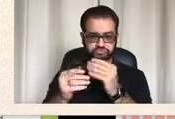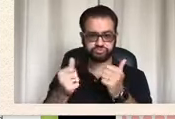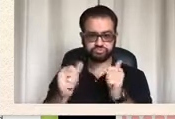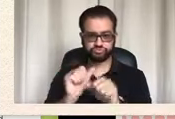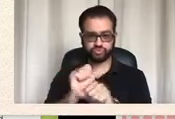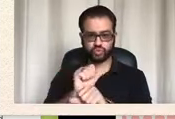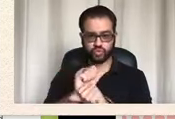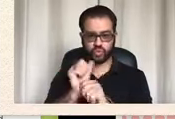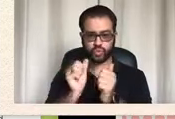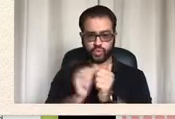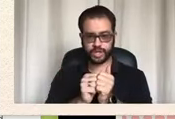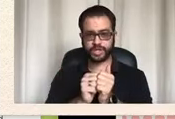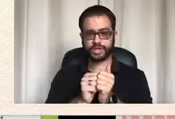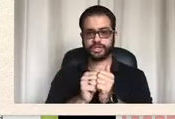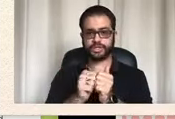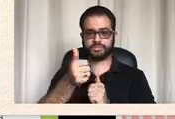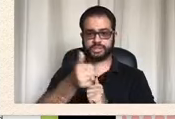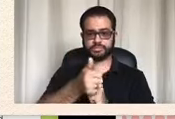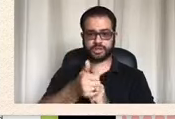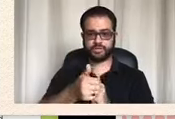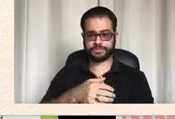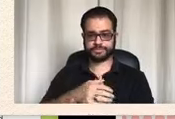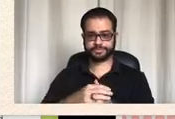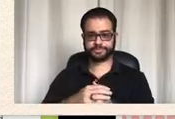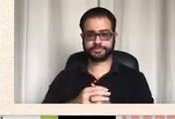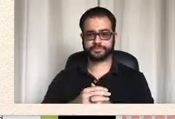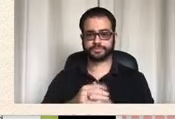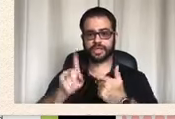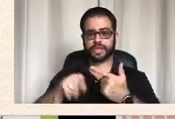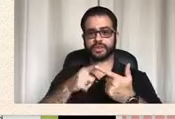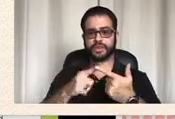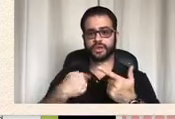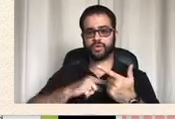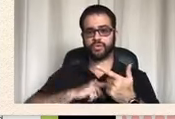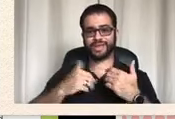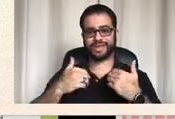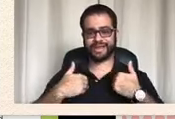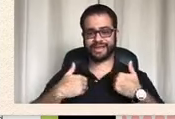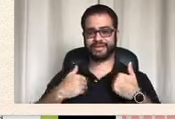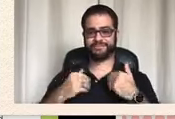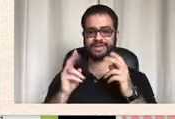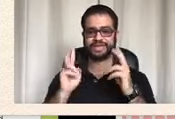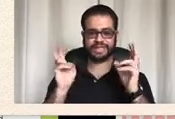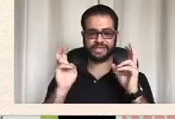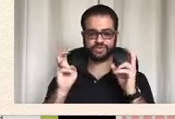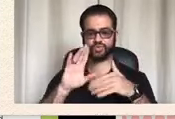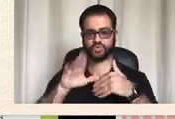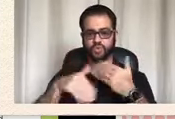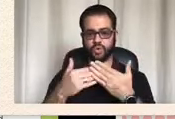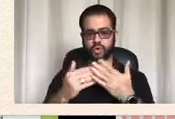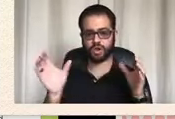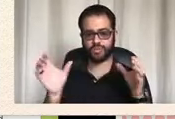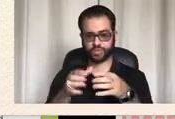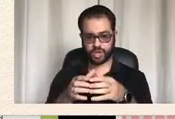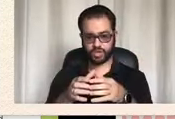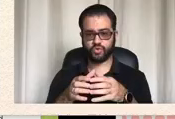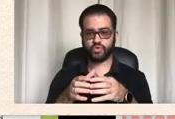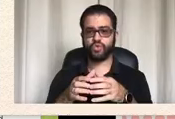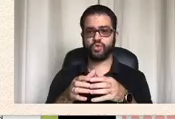by themselves, and then we have issues that we come together and work on together